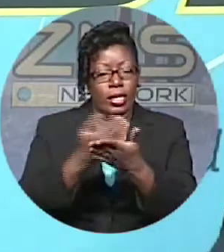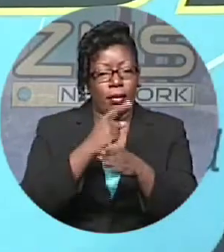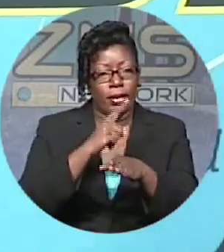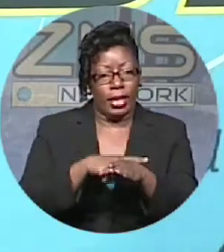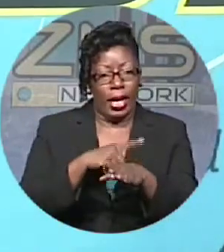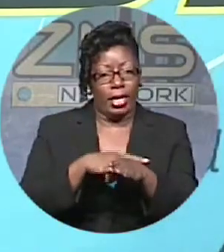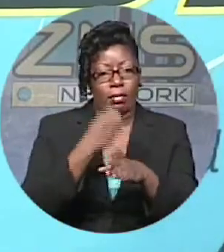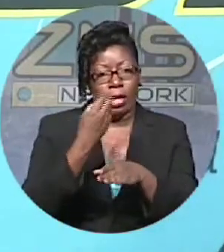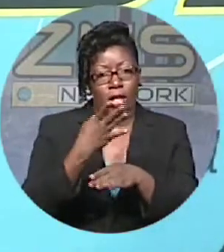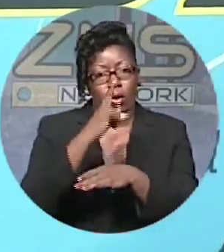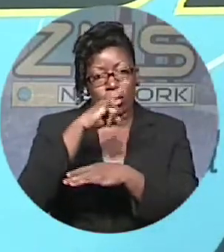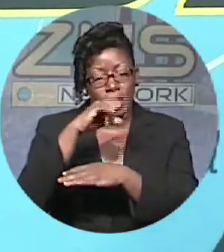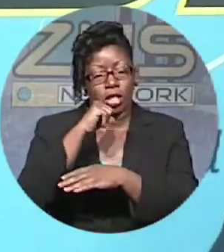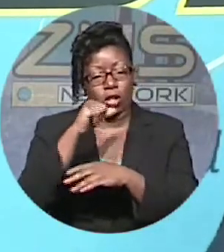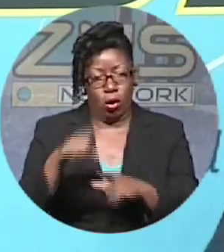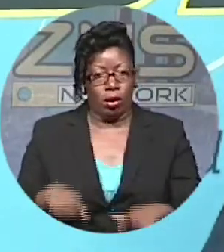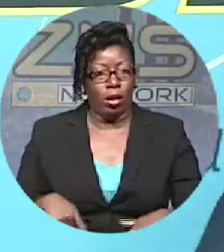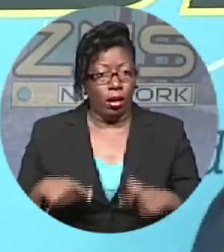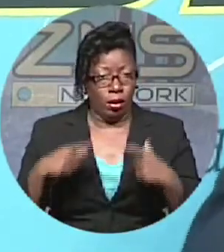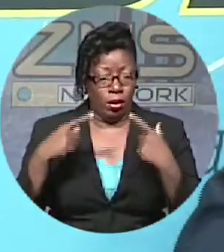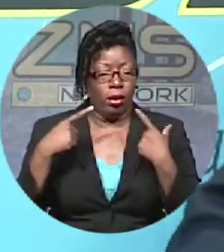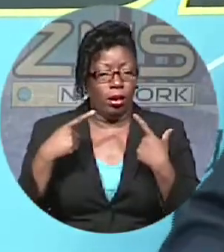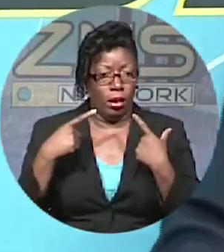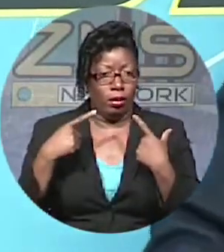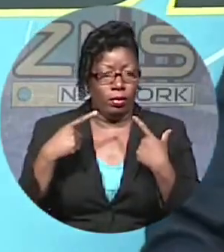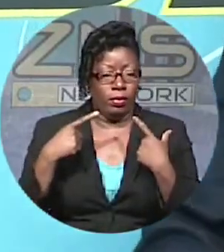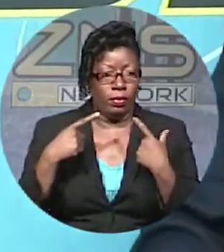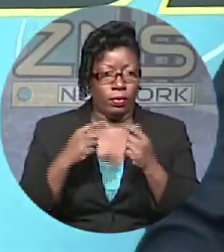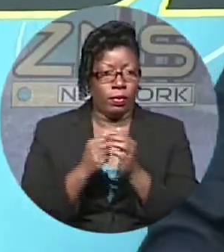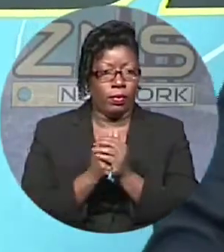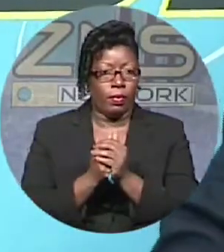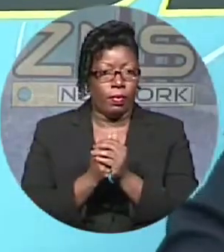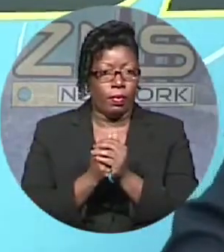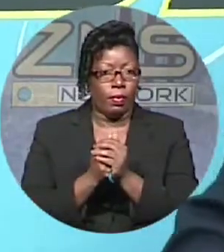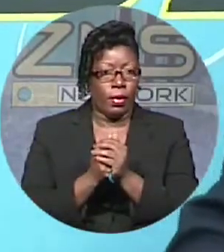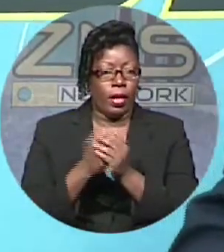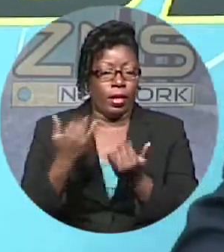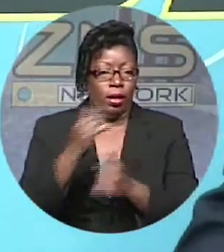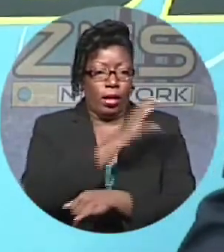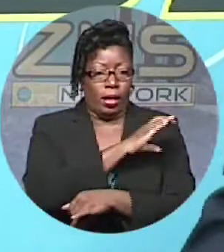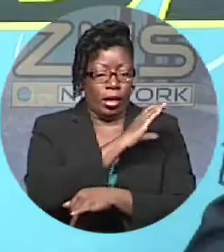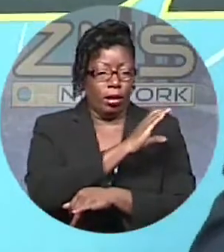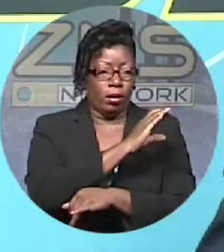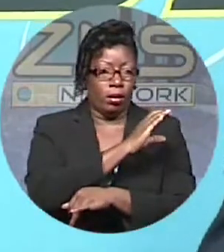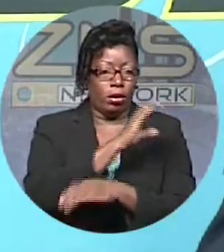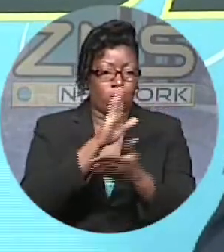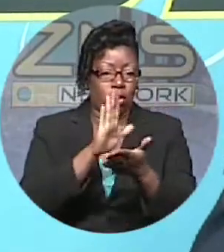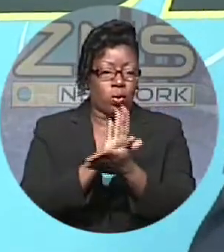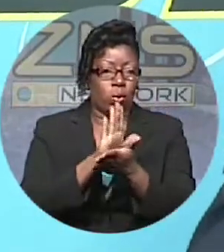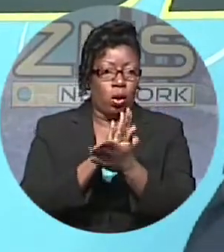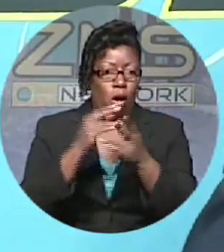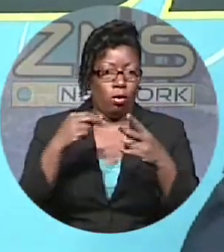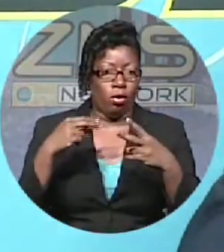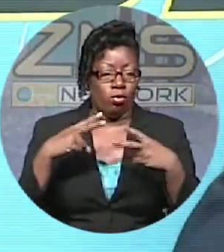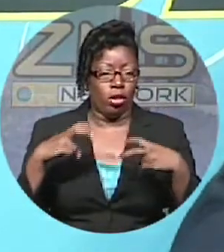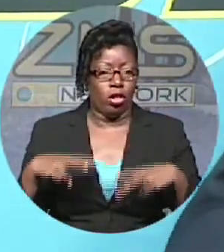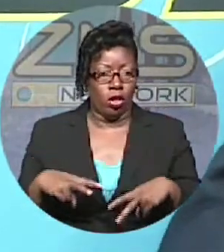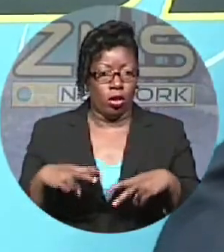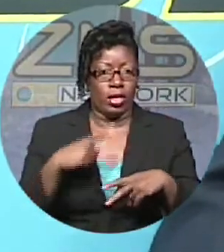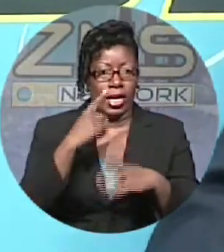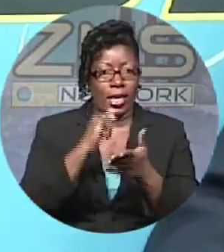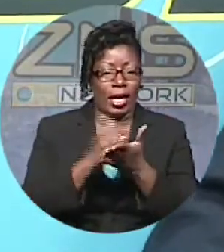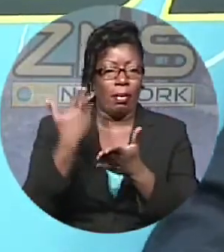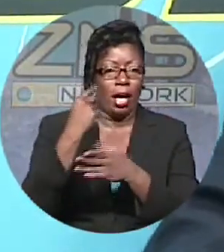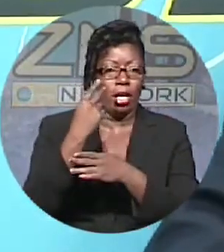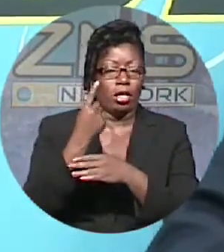not survived. In fact, director of the University of West Indies School of Clinical Medicine and Research, Dr. Robin Roberts, tells us that over the last few